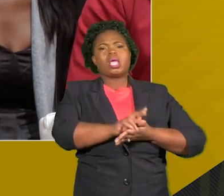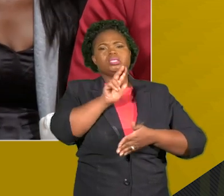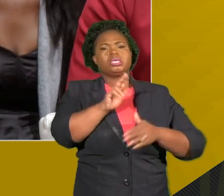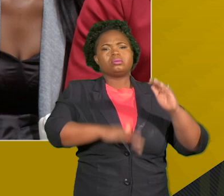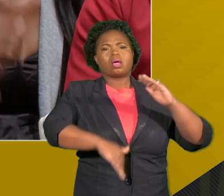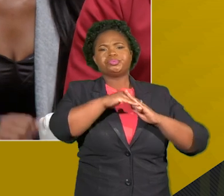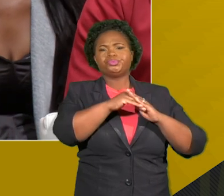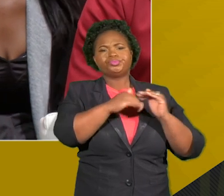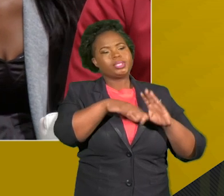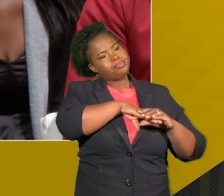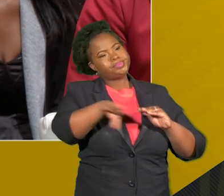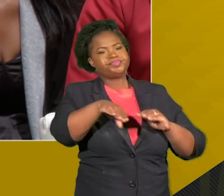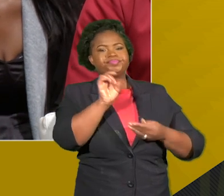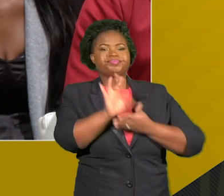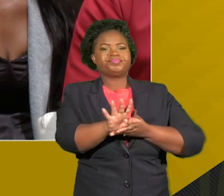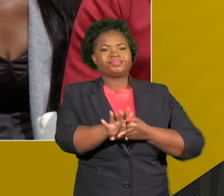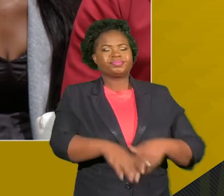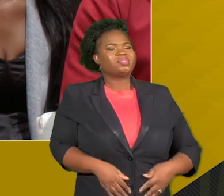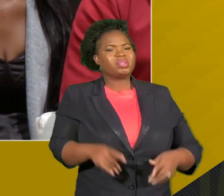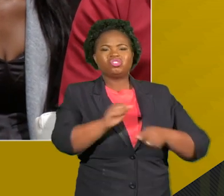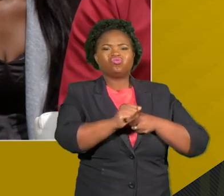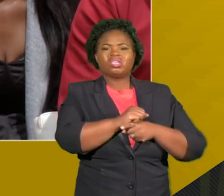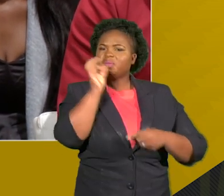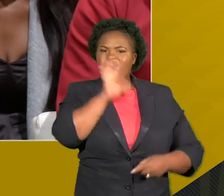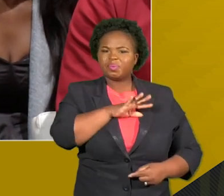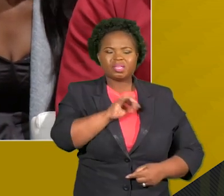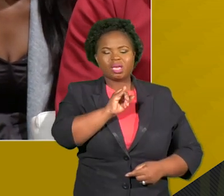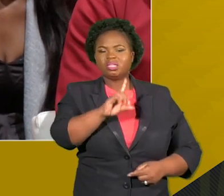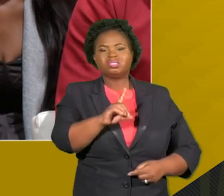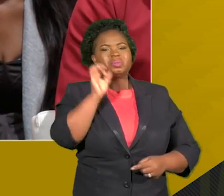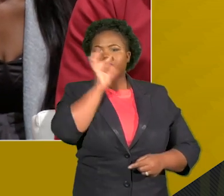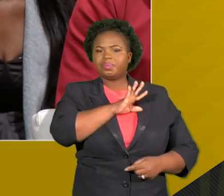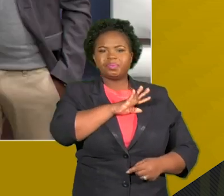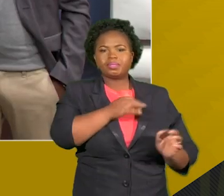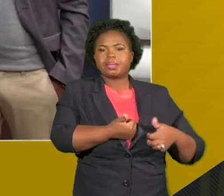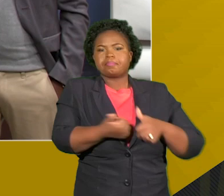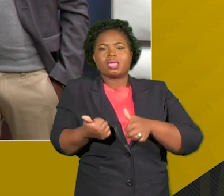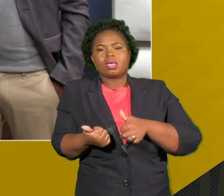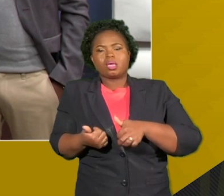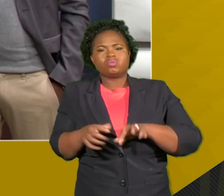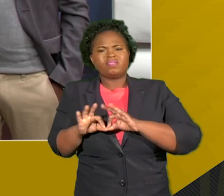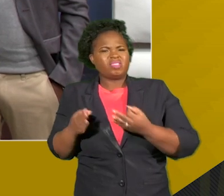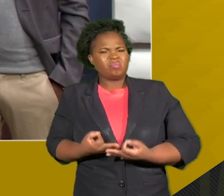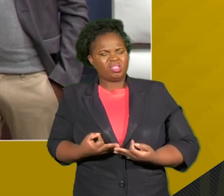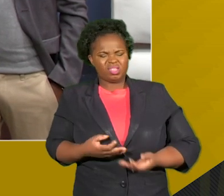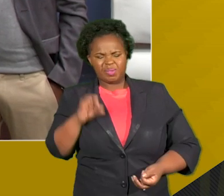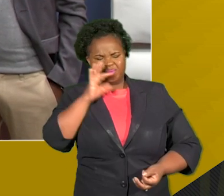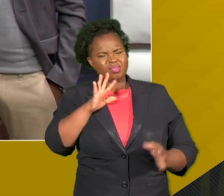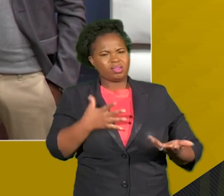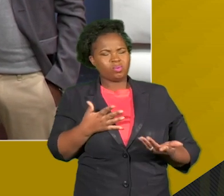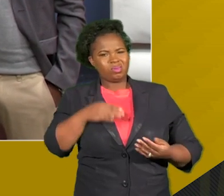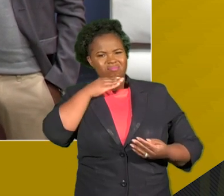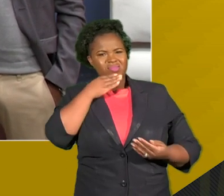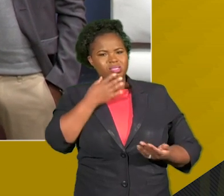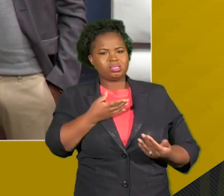labantwana, abanamapasi labantwana, abakhange baba-reunite nama-families zabo. So usho ukuthi nje, it's a